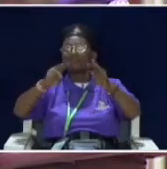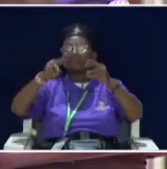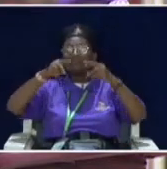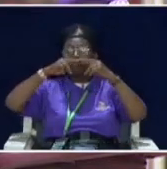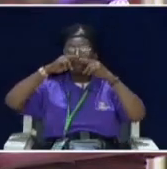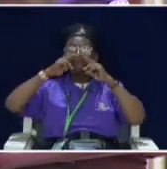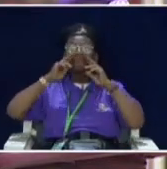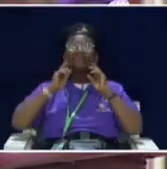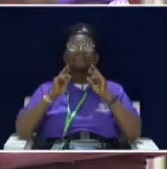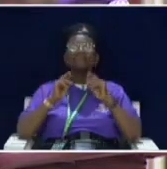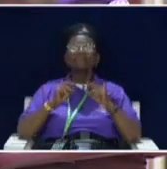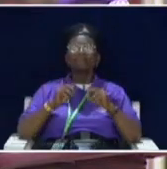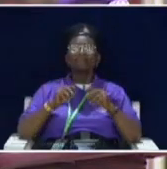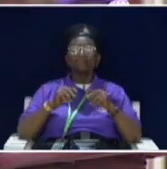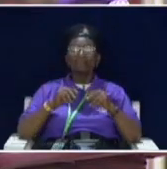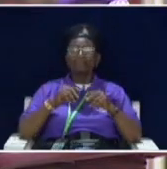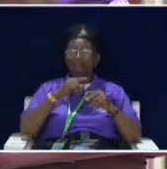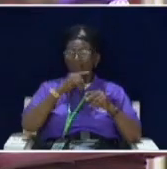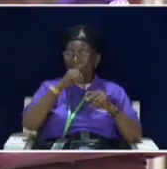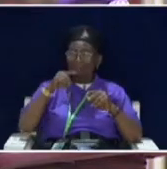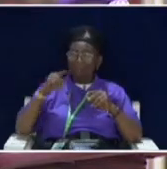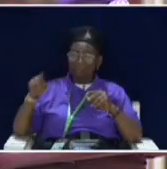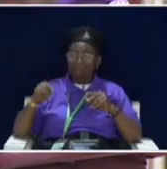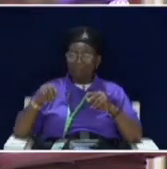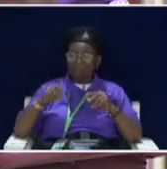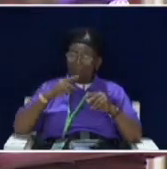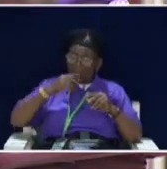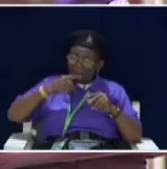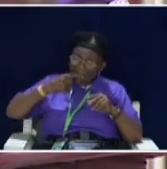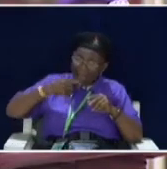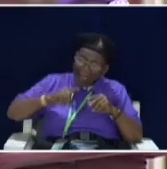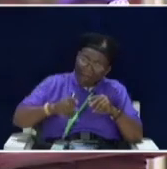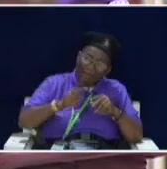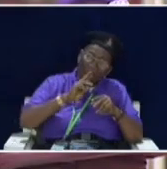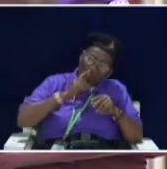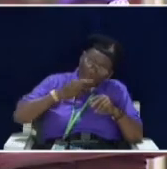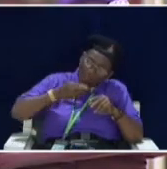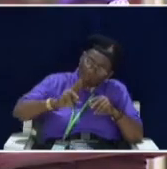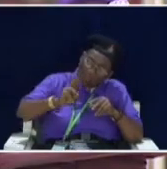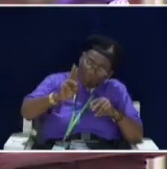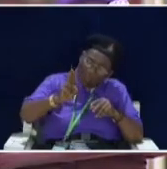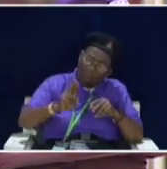Among pythons and poisonous snakes. No